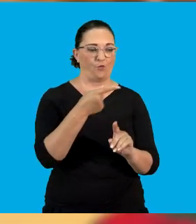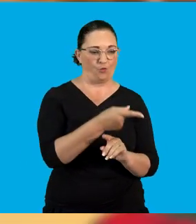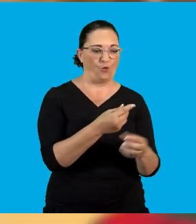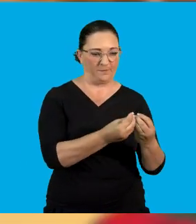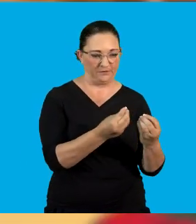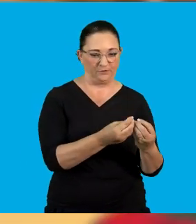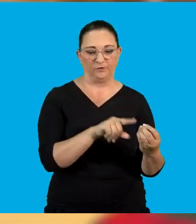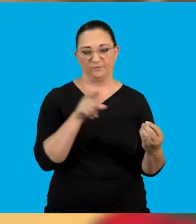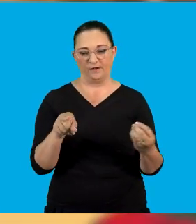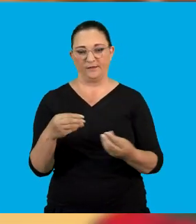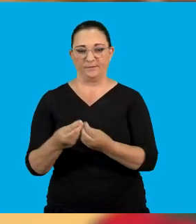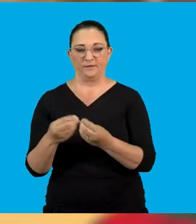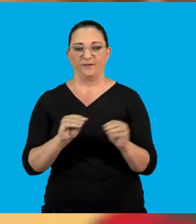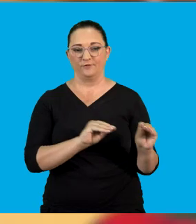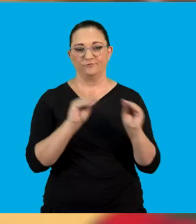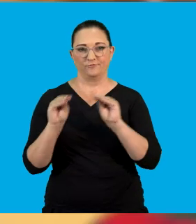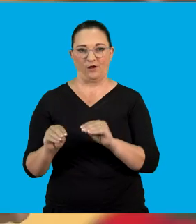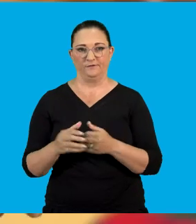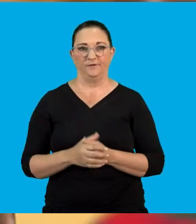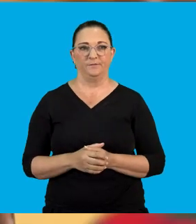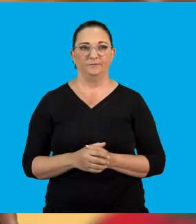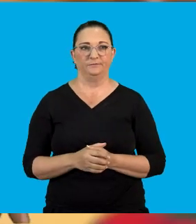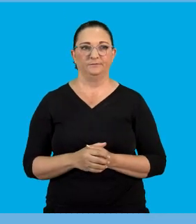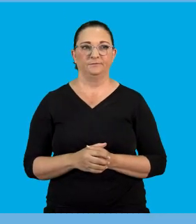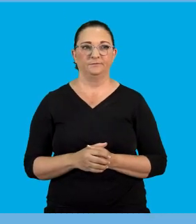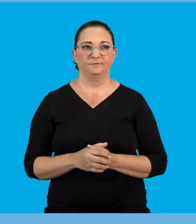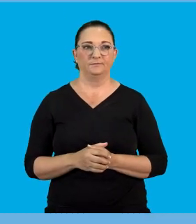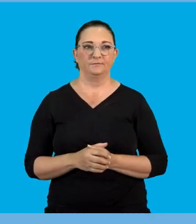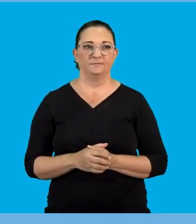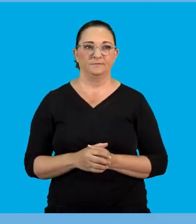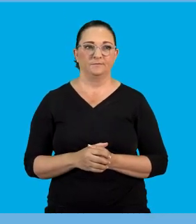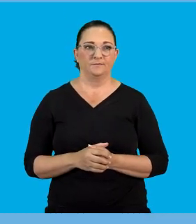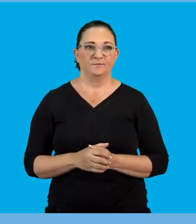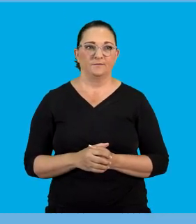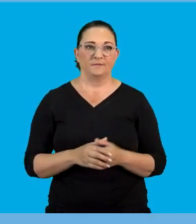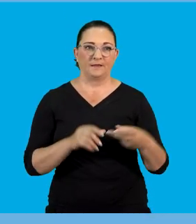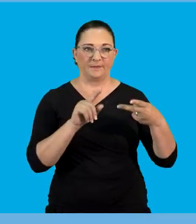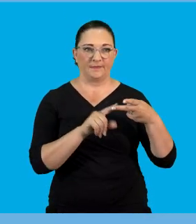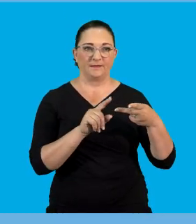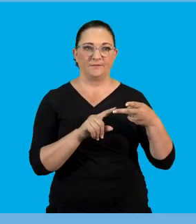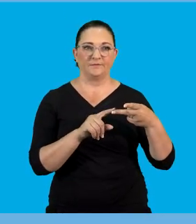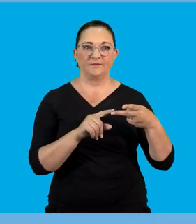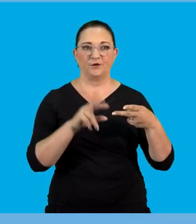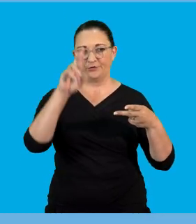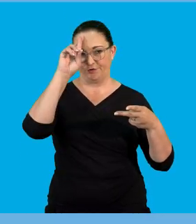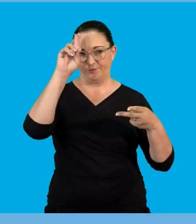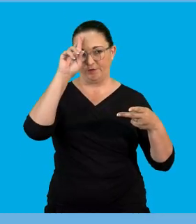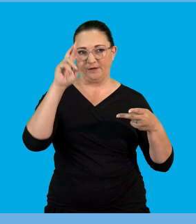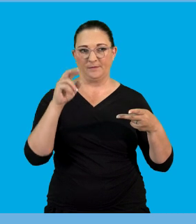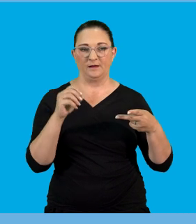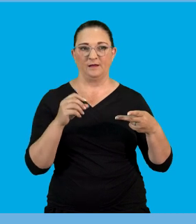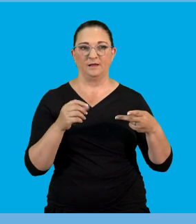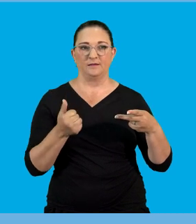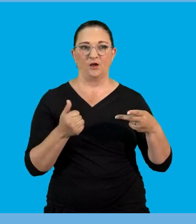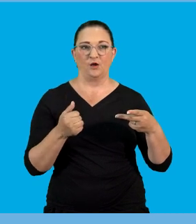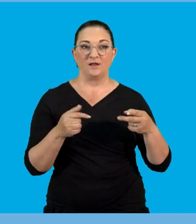one material to the other material. Also, we always need to remember that like charges